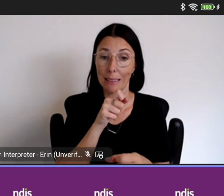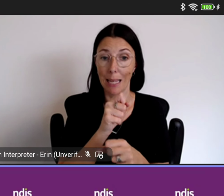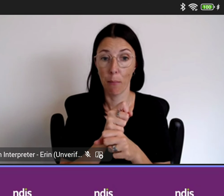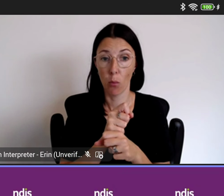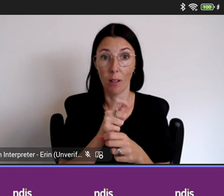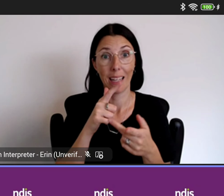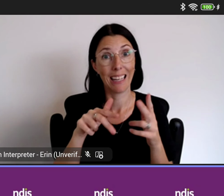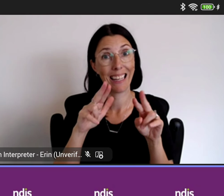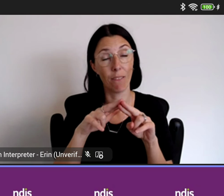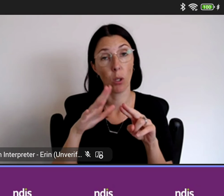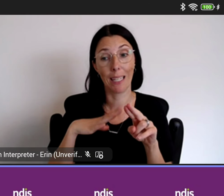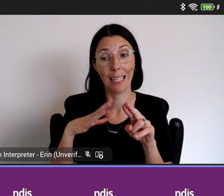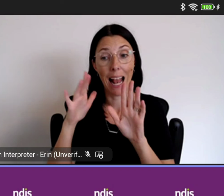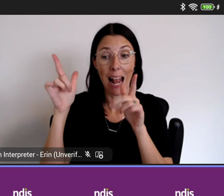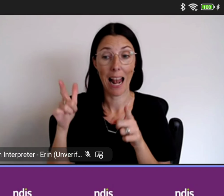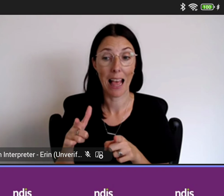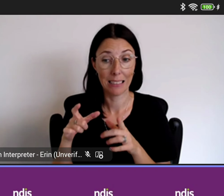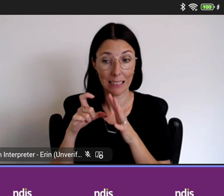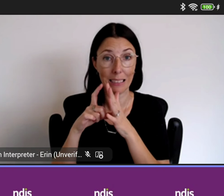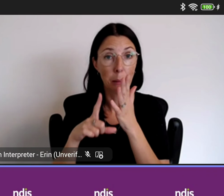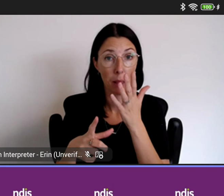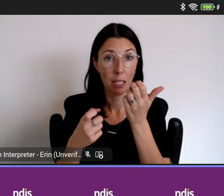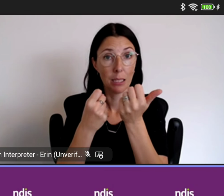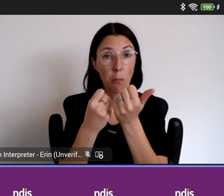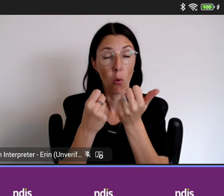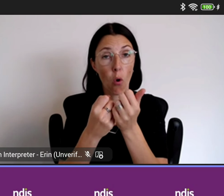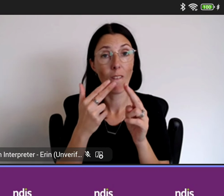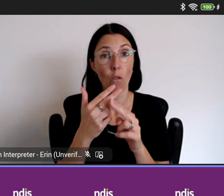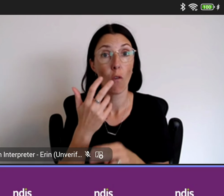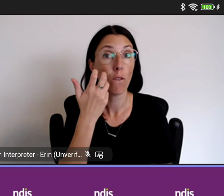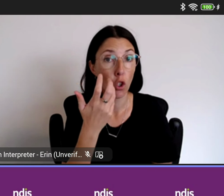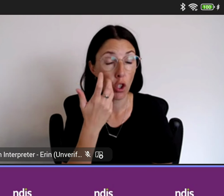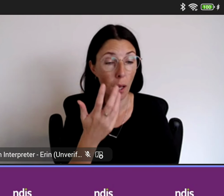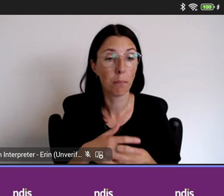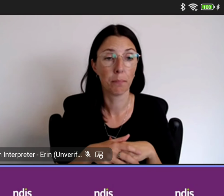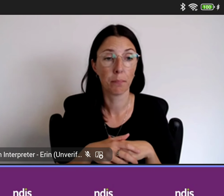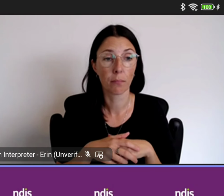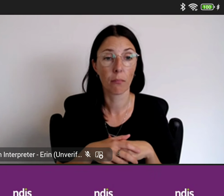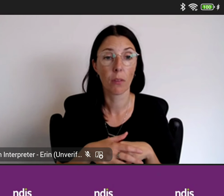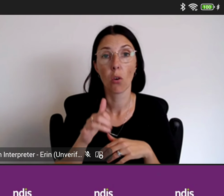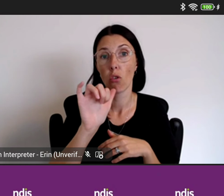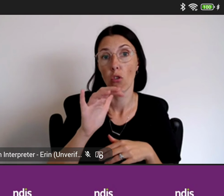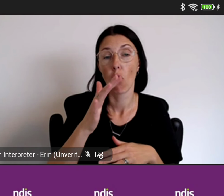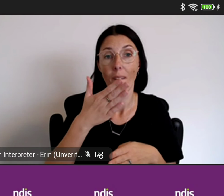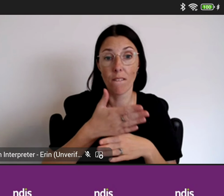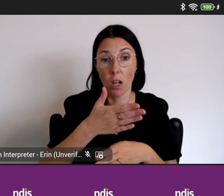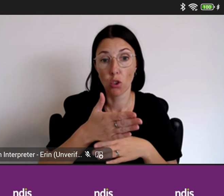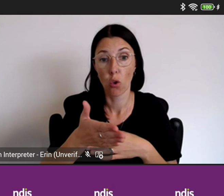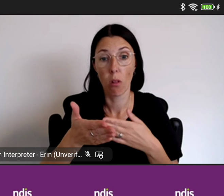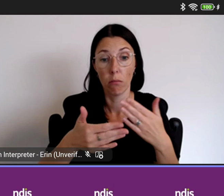less disability supports in the future and your functional capacity will improve.